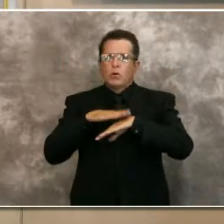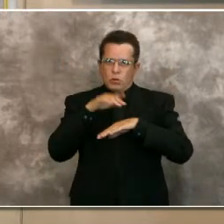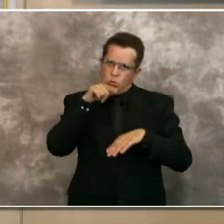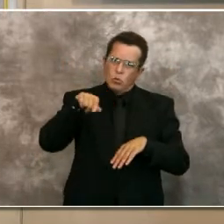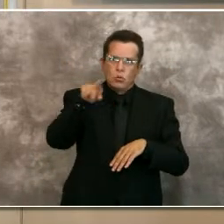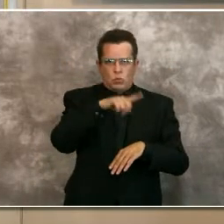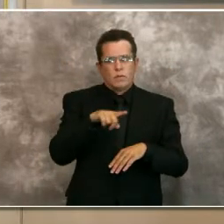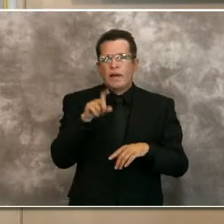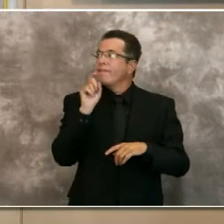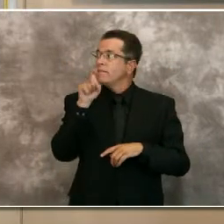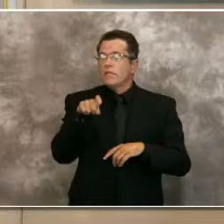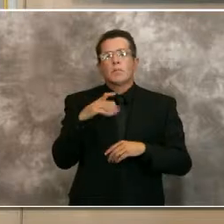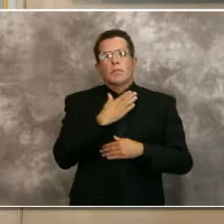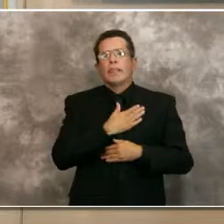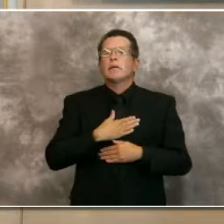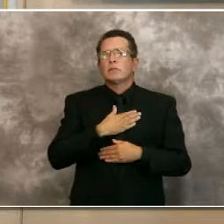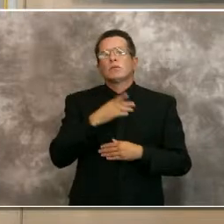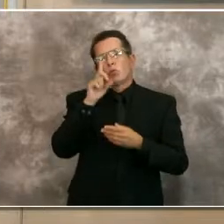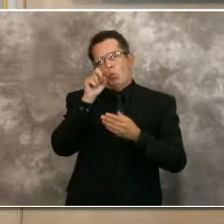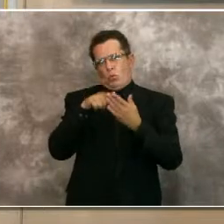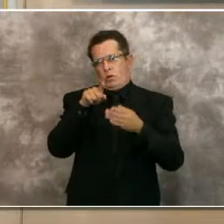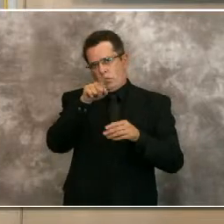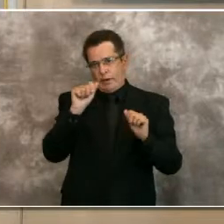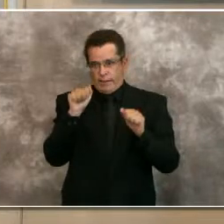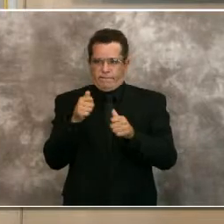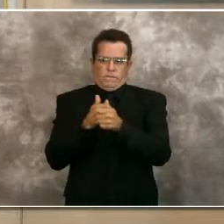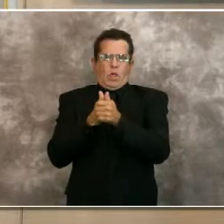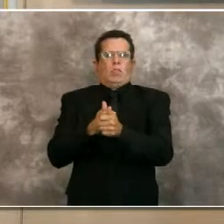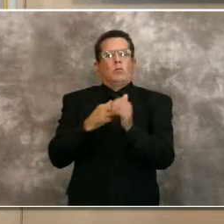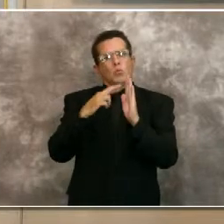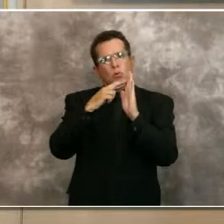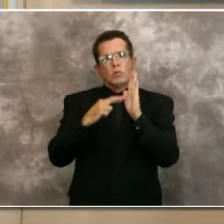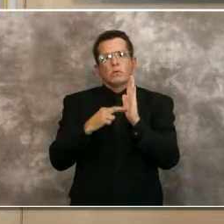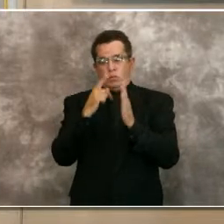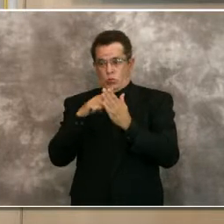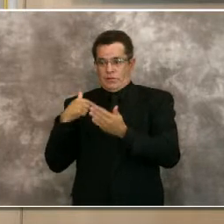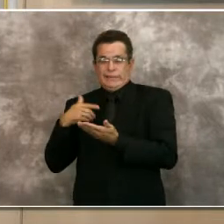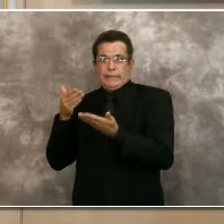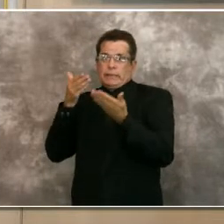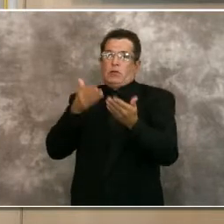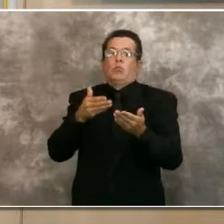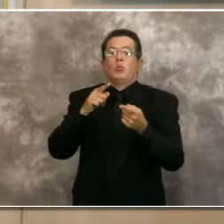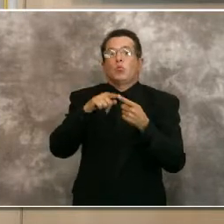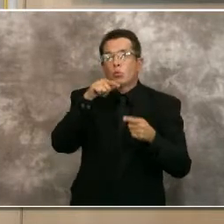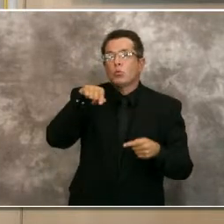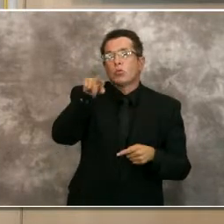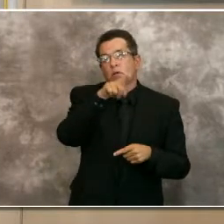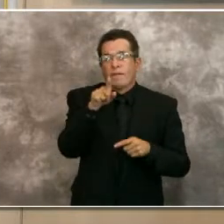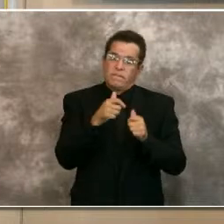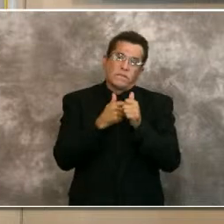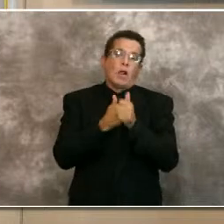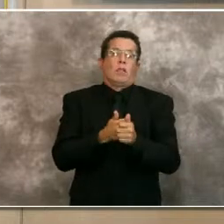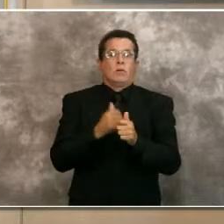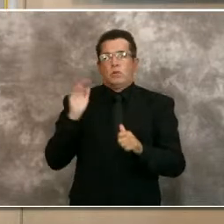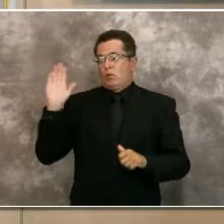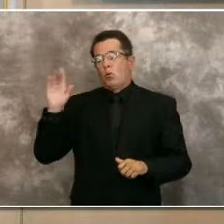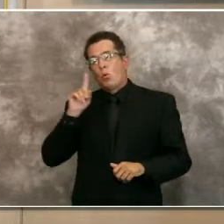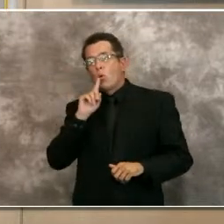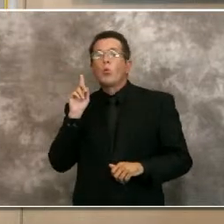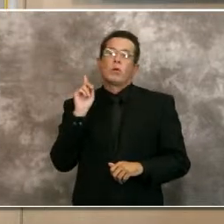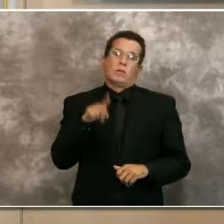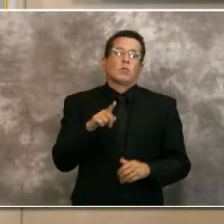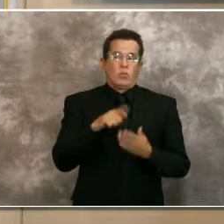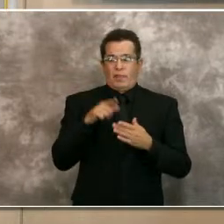public to please do everything you can to adhere to the measures and suggestions that have been put out and the public health orders that are in